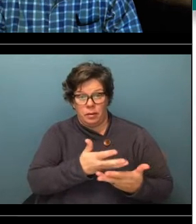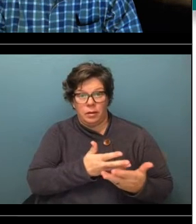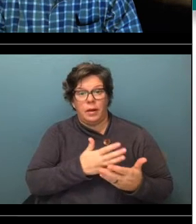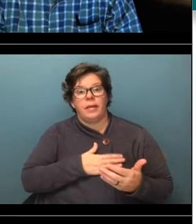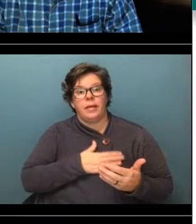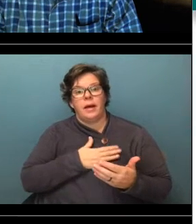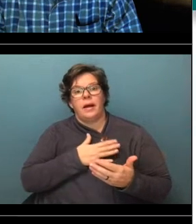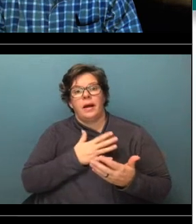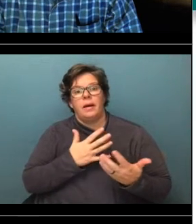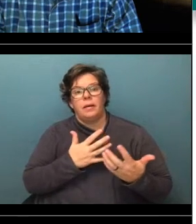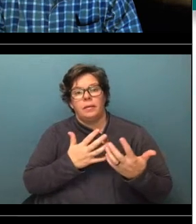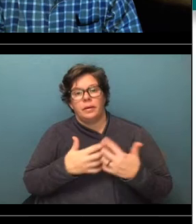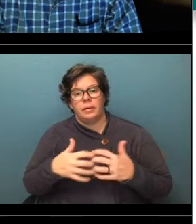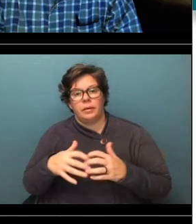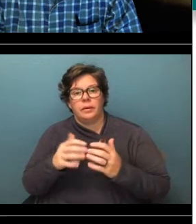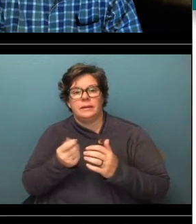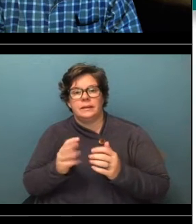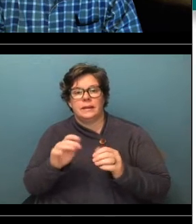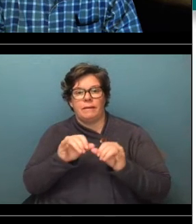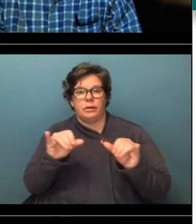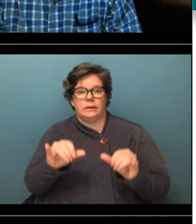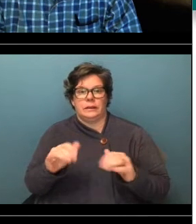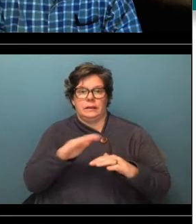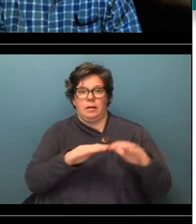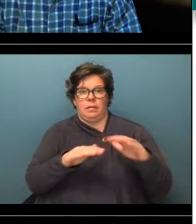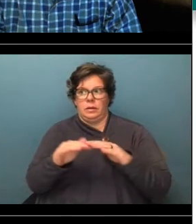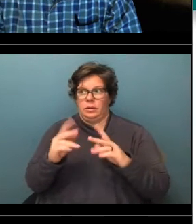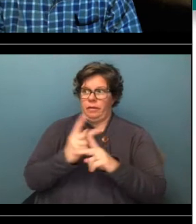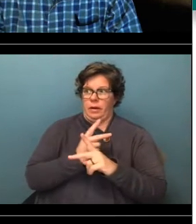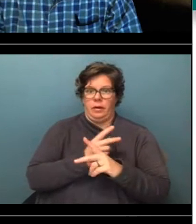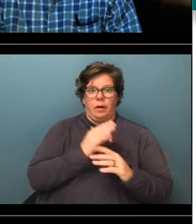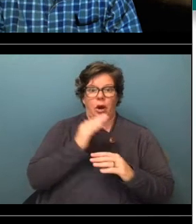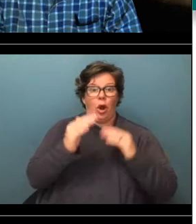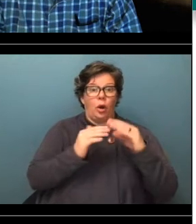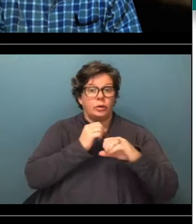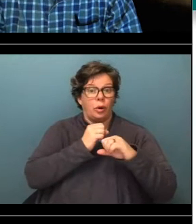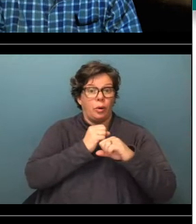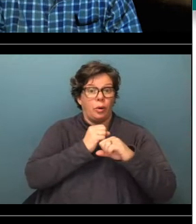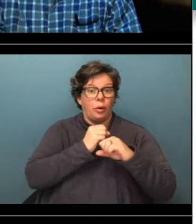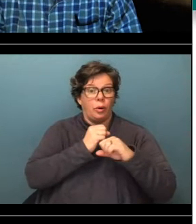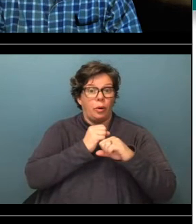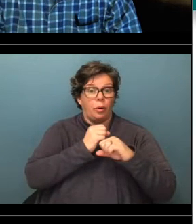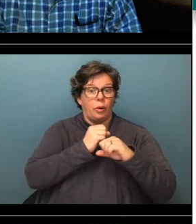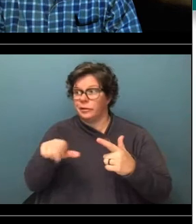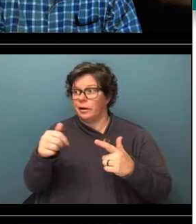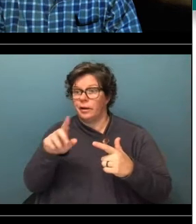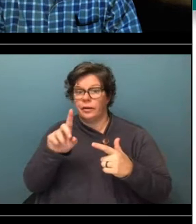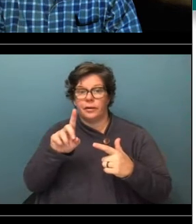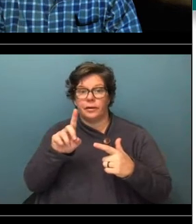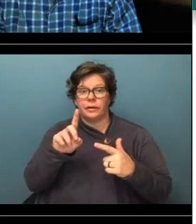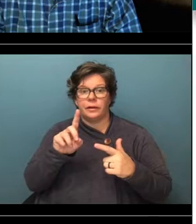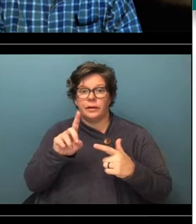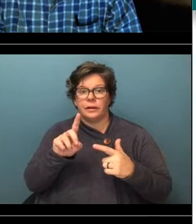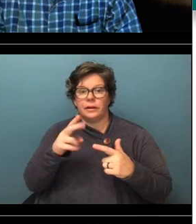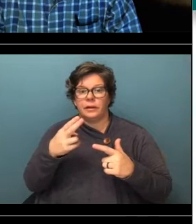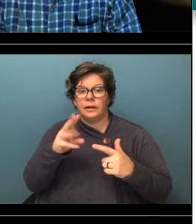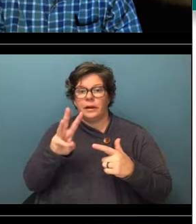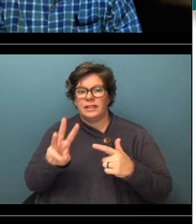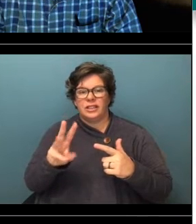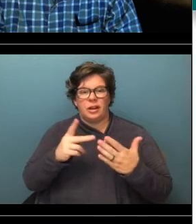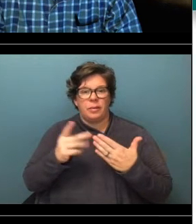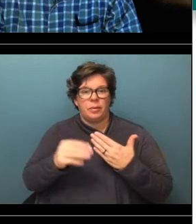with multiple systems to get something done, whether that's adult protection, other DD or other DHW